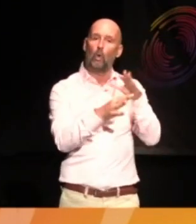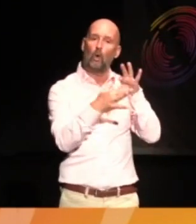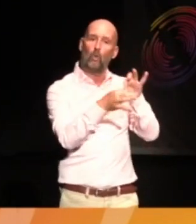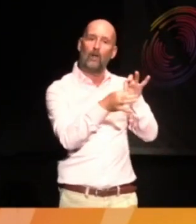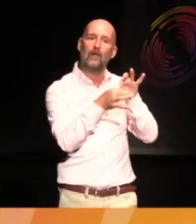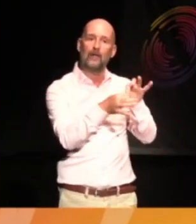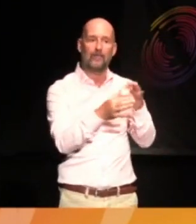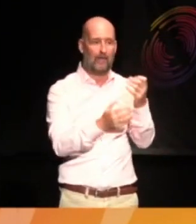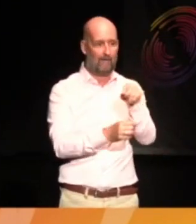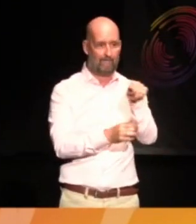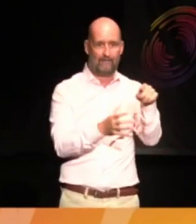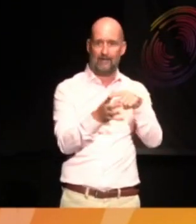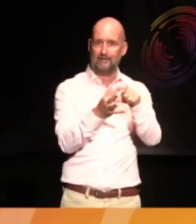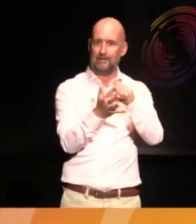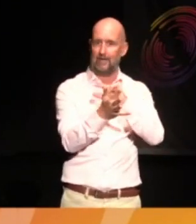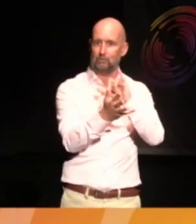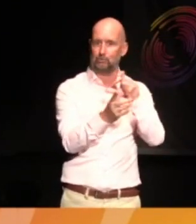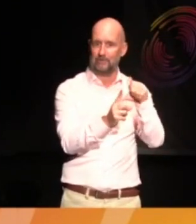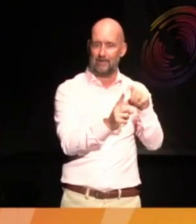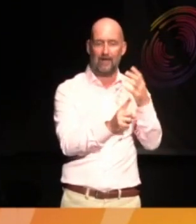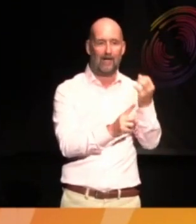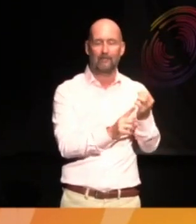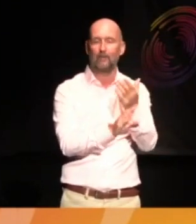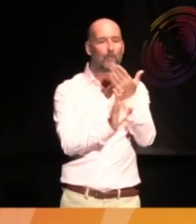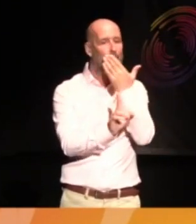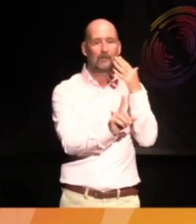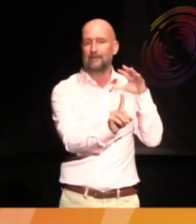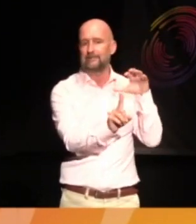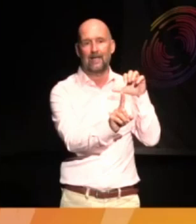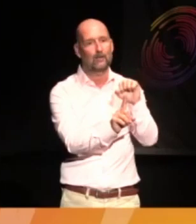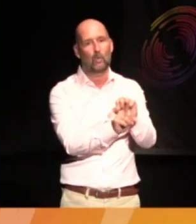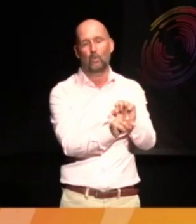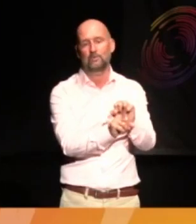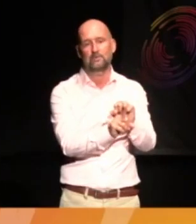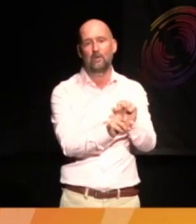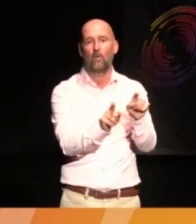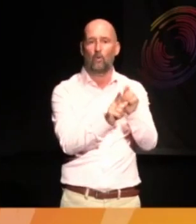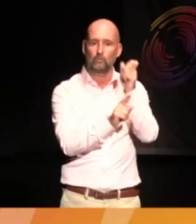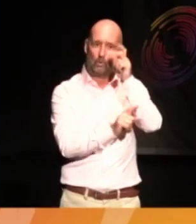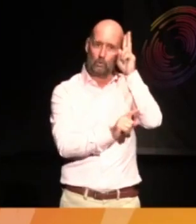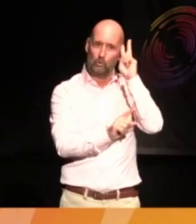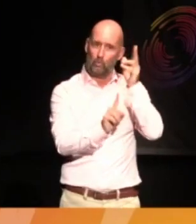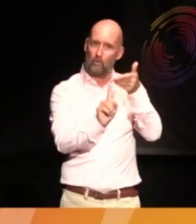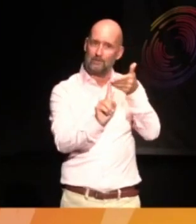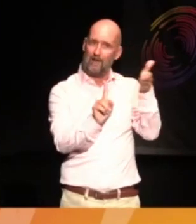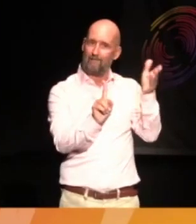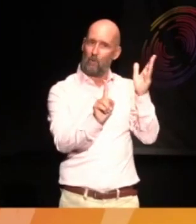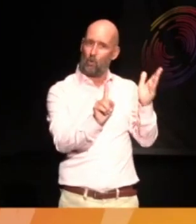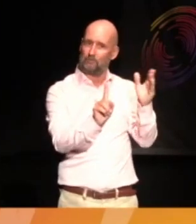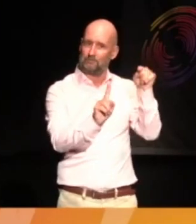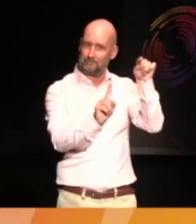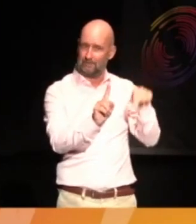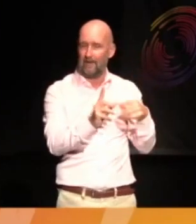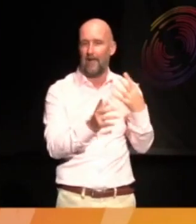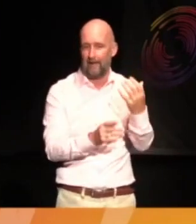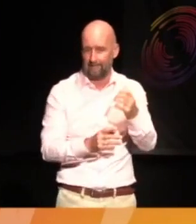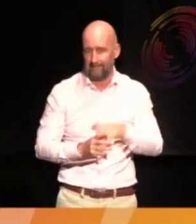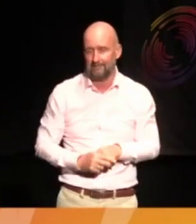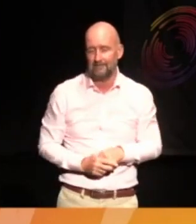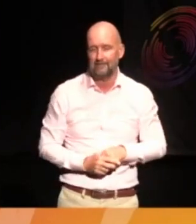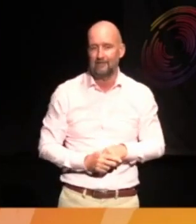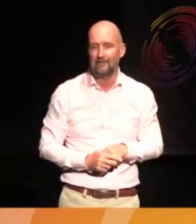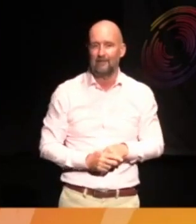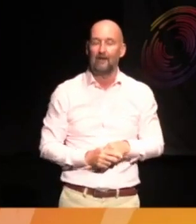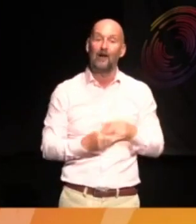have ADHD or undiagnosed neurodiverse conditions. So I